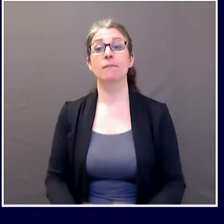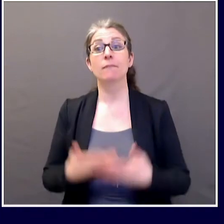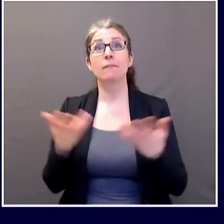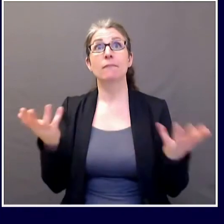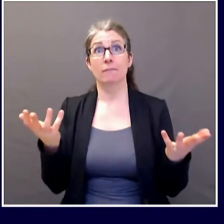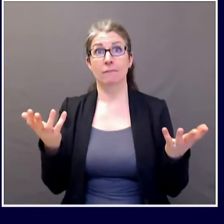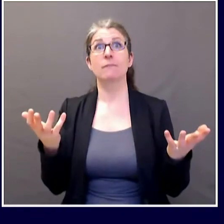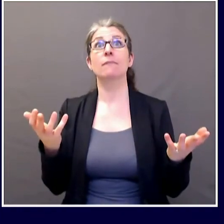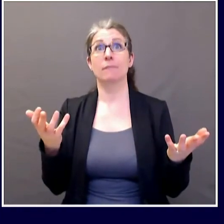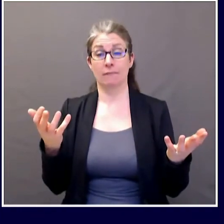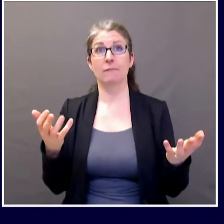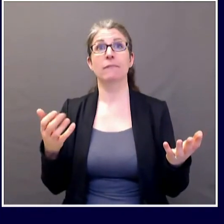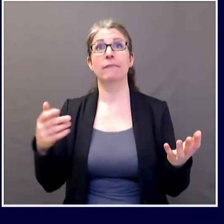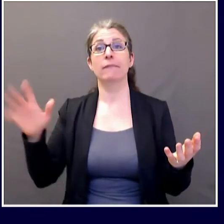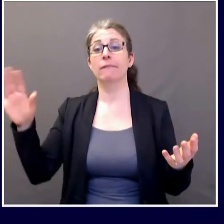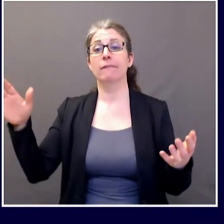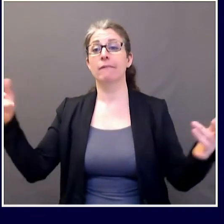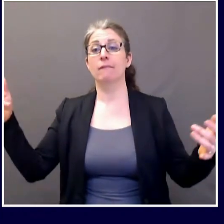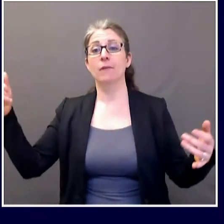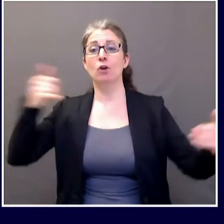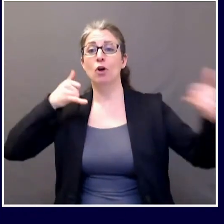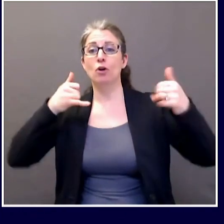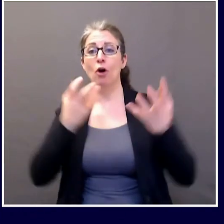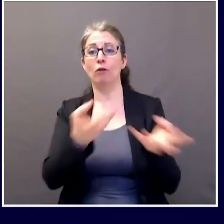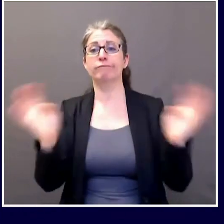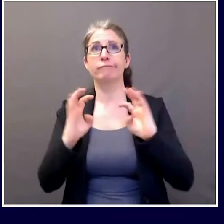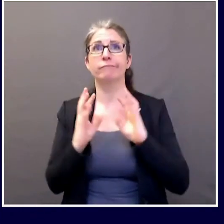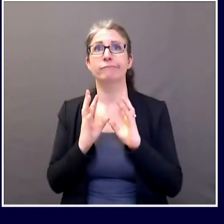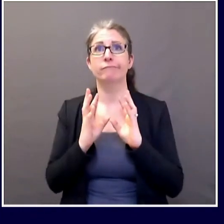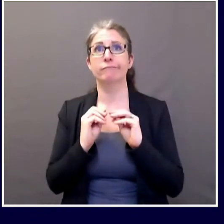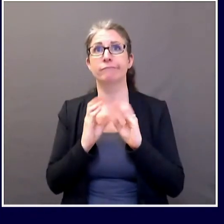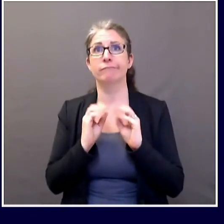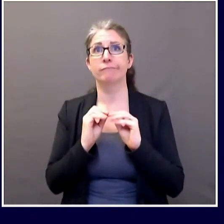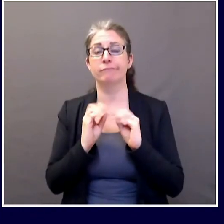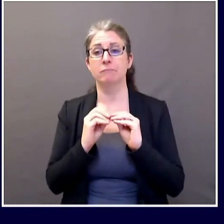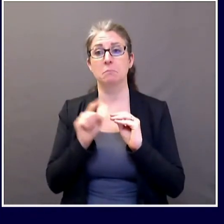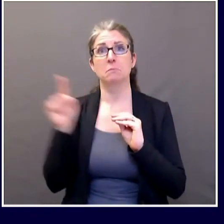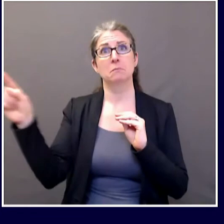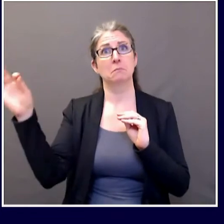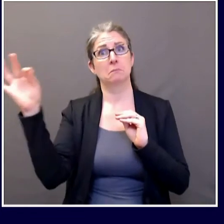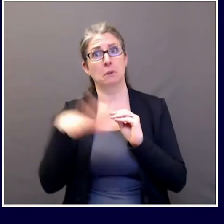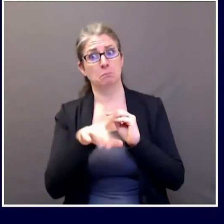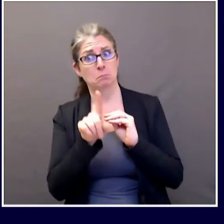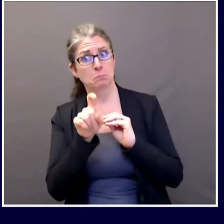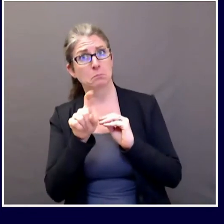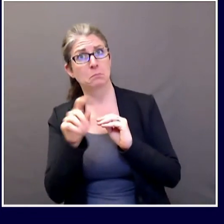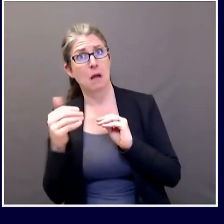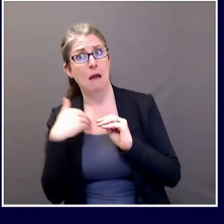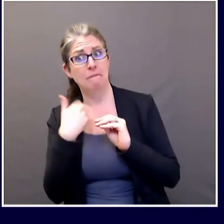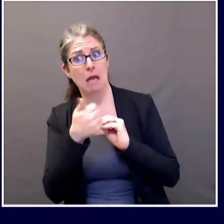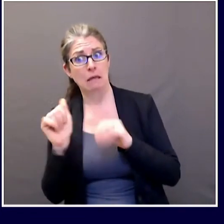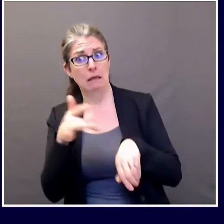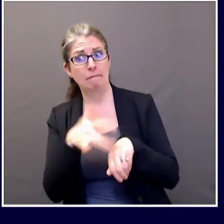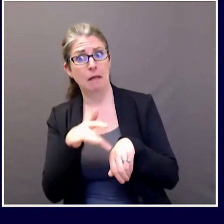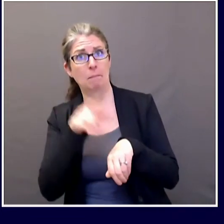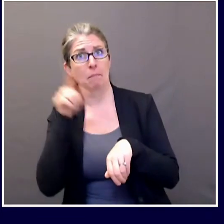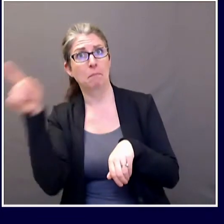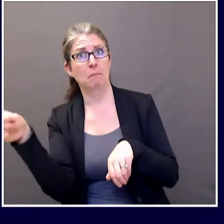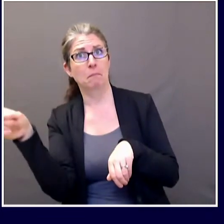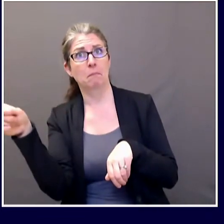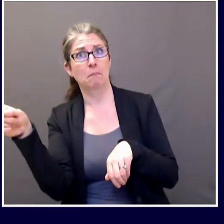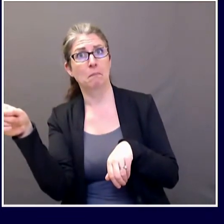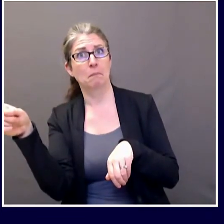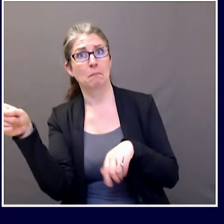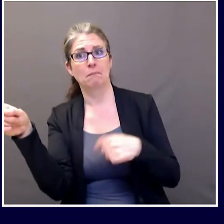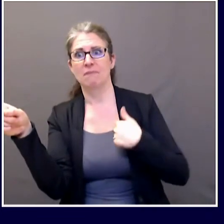open spots. I don't like to see open spots. I don't like to see one open spot. I don't like to see any wasted doses. I don't like to see any of that.